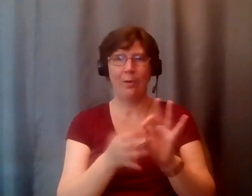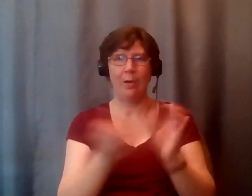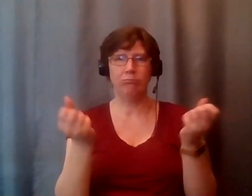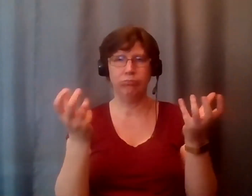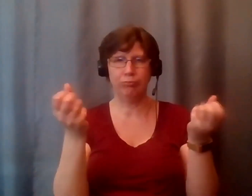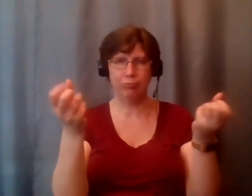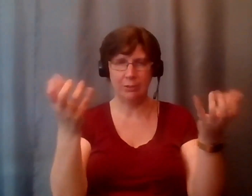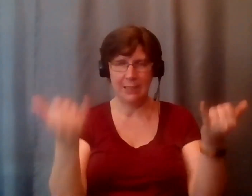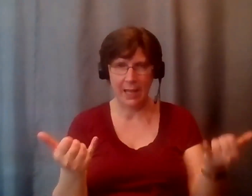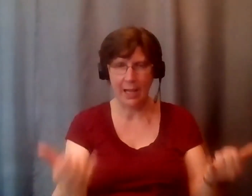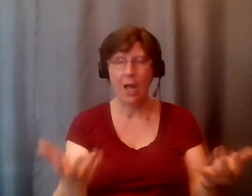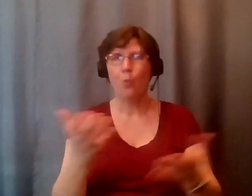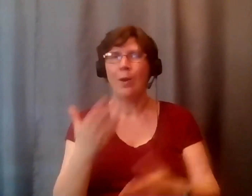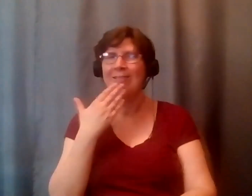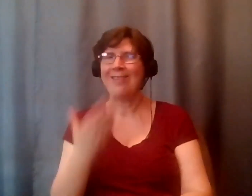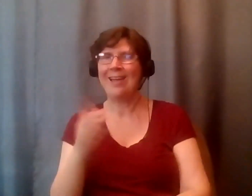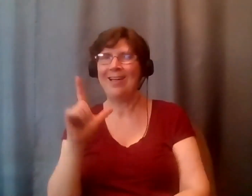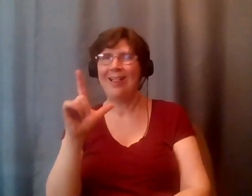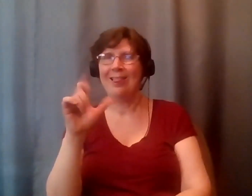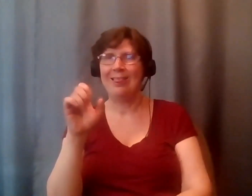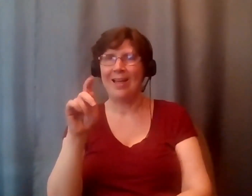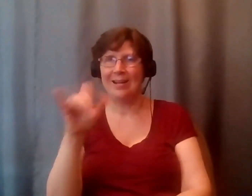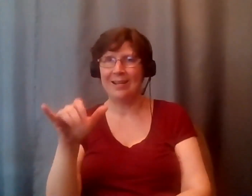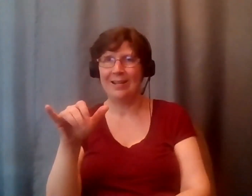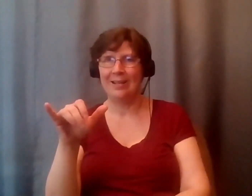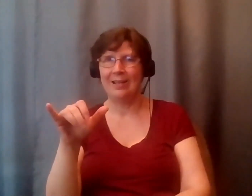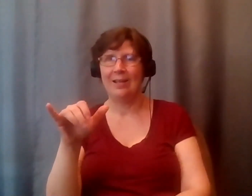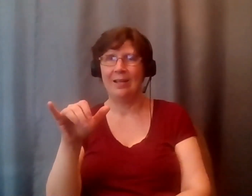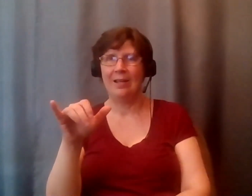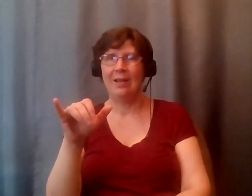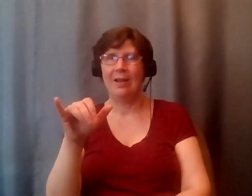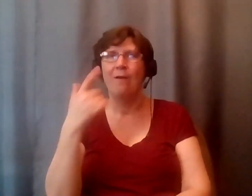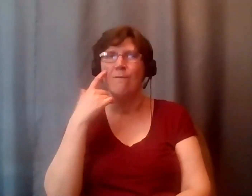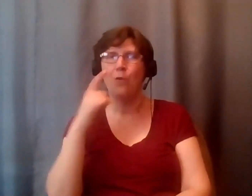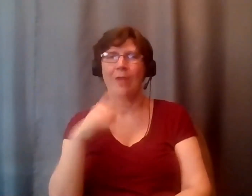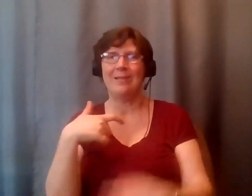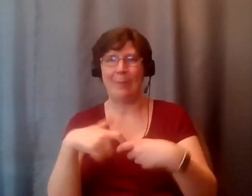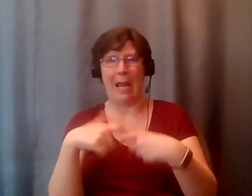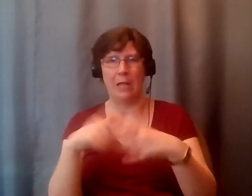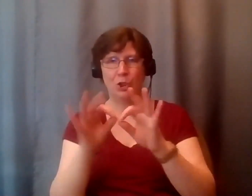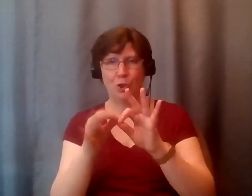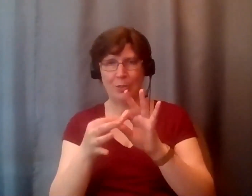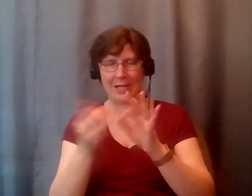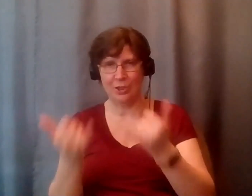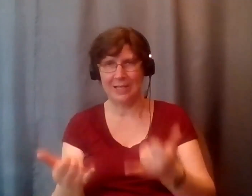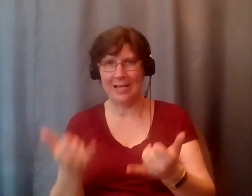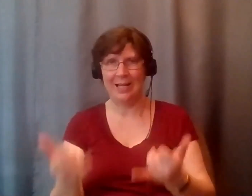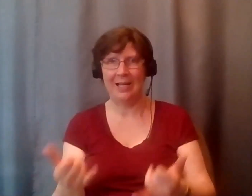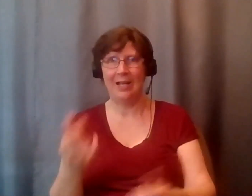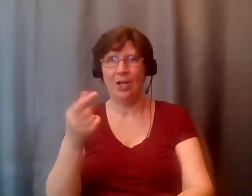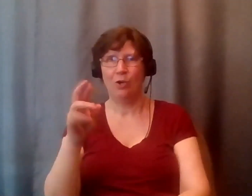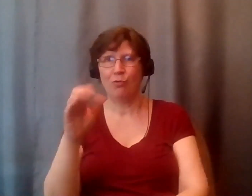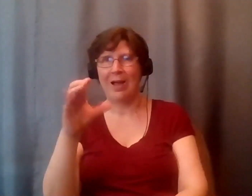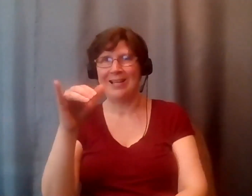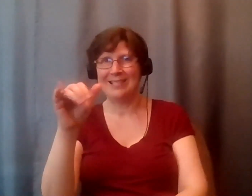to thank Letty Bardek for doing our Spanish interpretation today. Gracias, gracias,